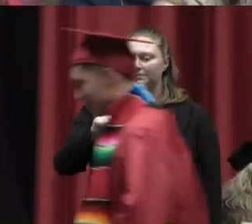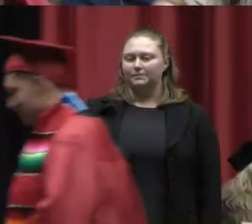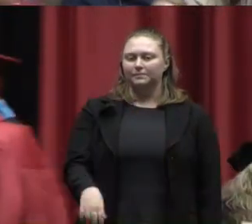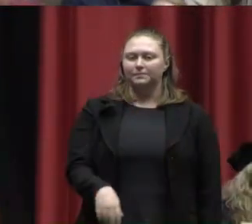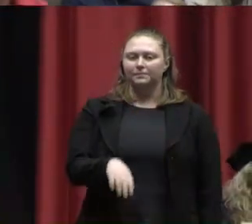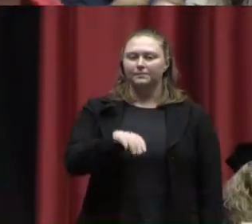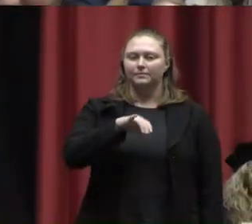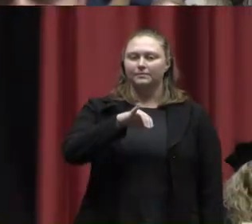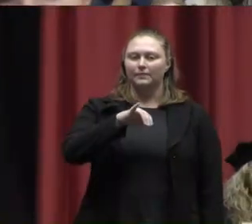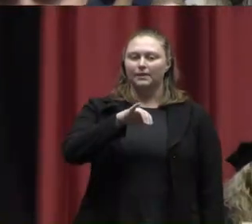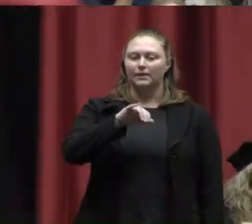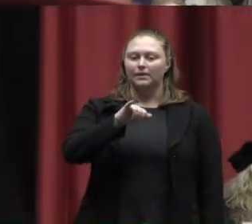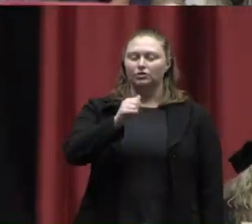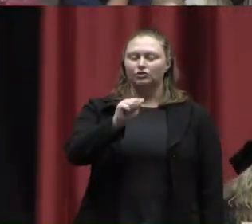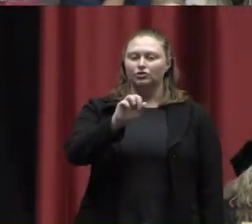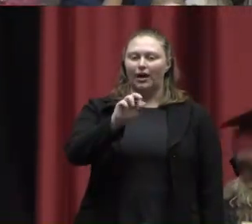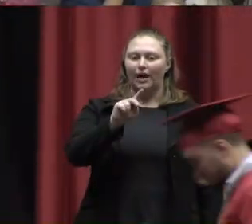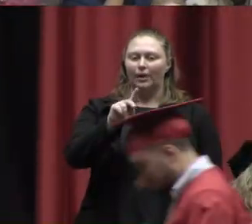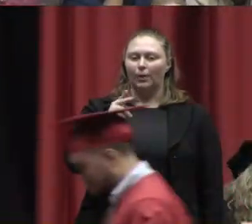Jada Rhodes.